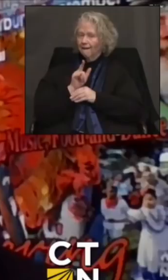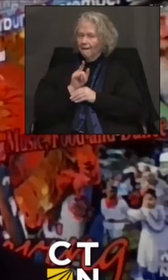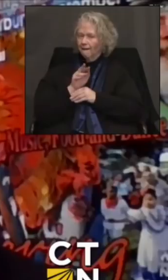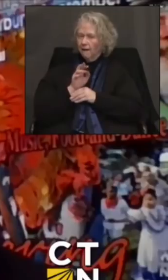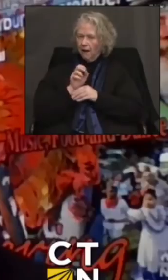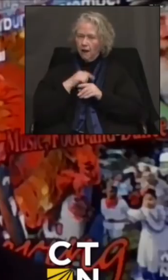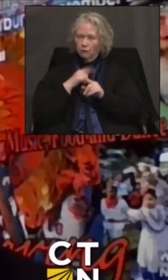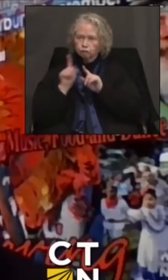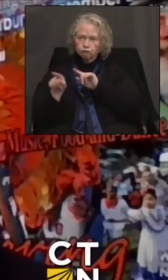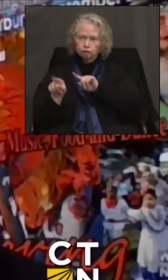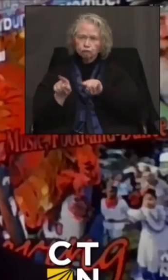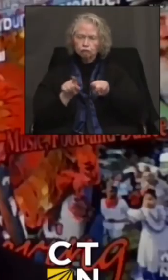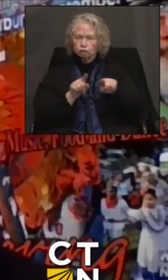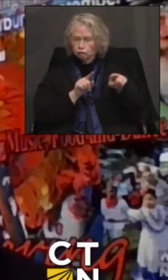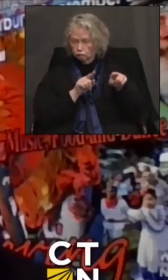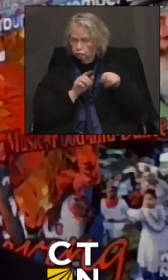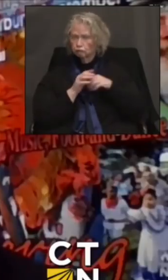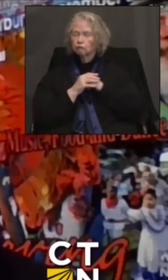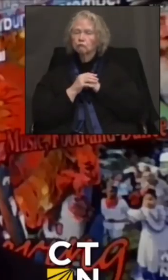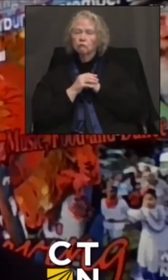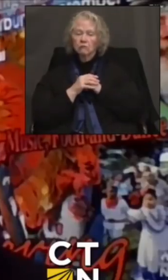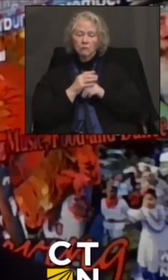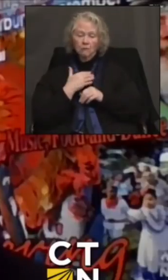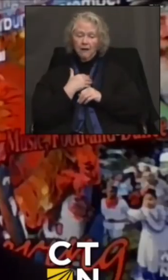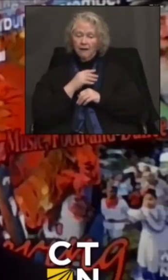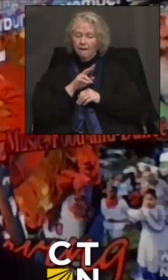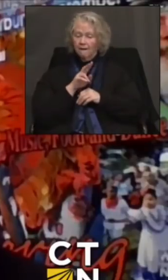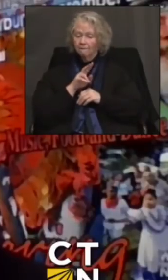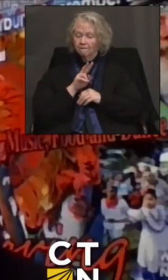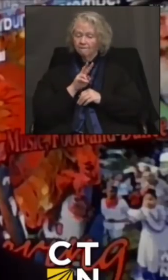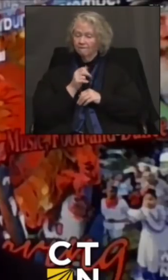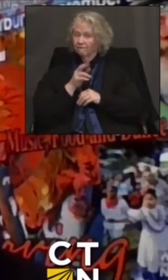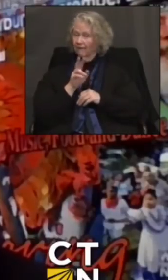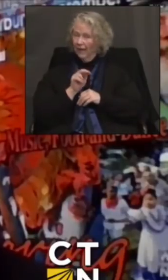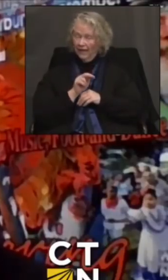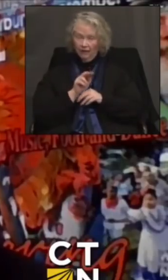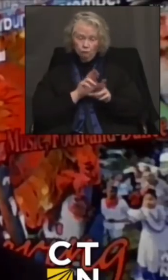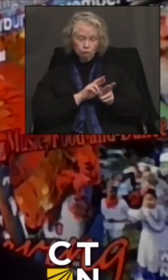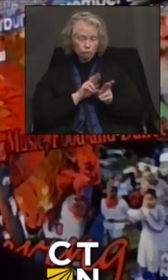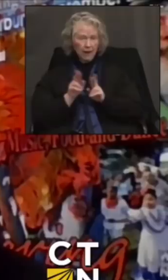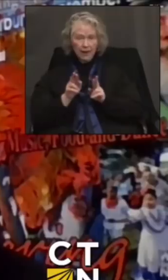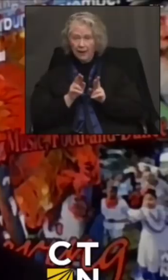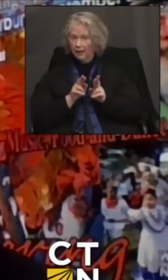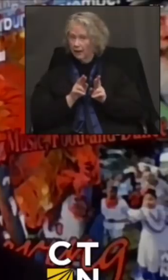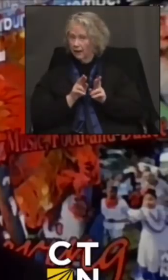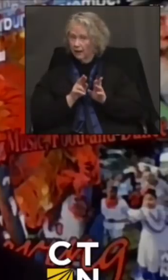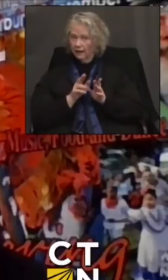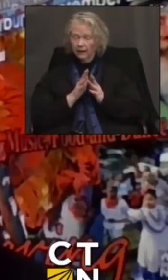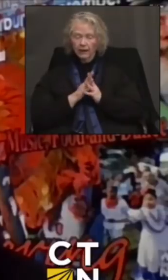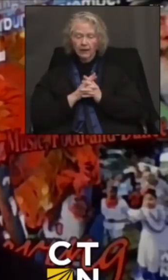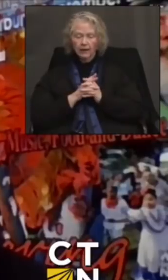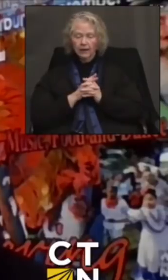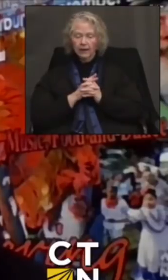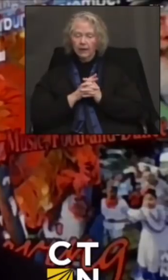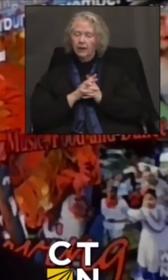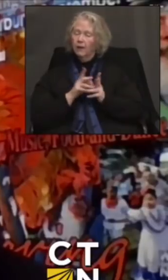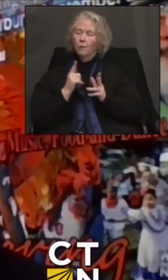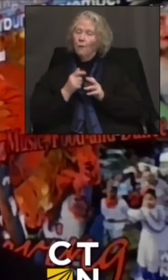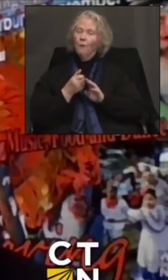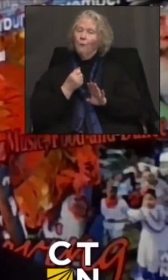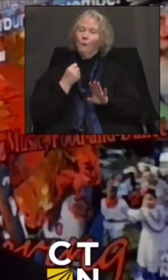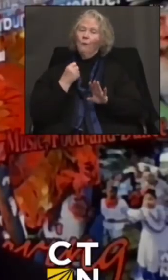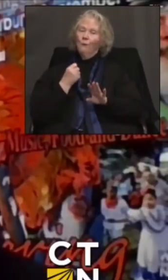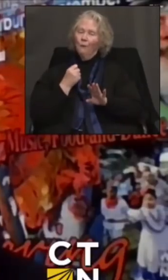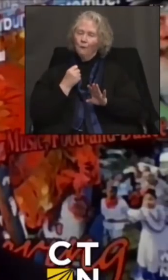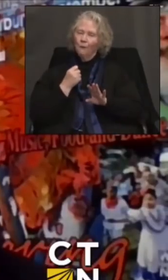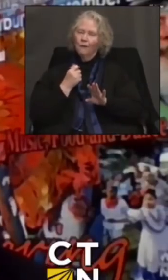we're actually going to have the vans, the mobile vans, ready to go very shortly. What's holding us back right now is just the number